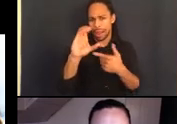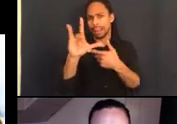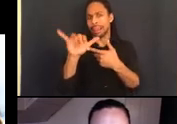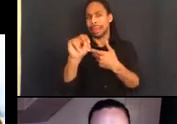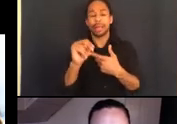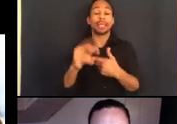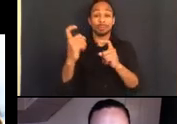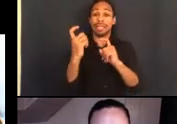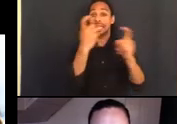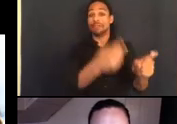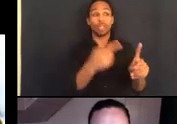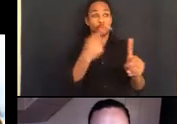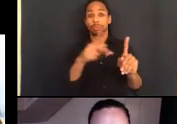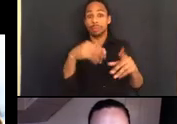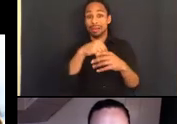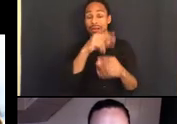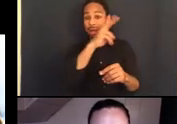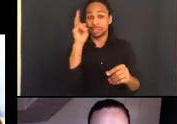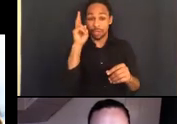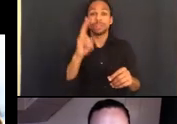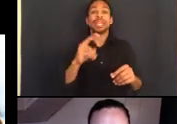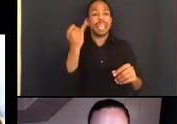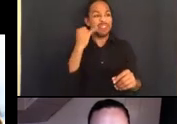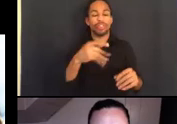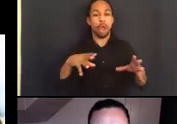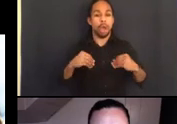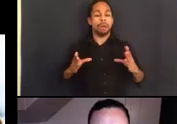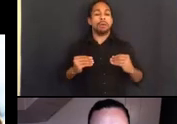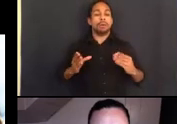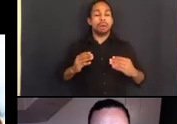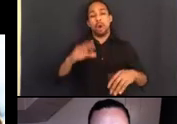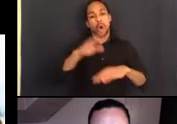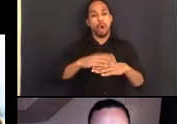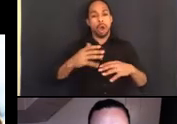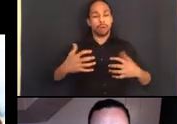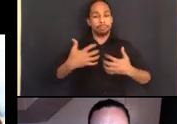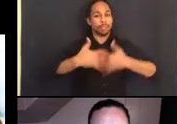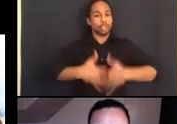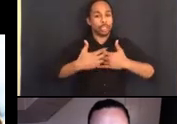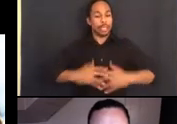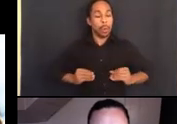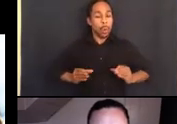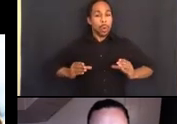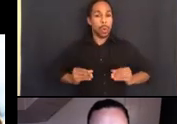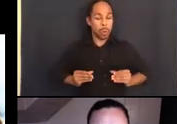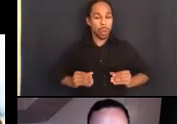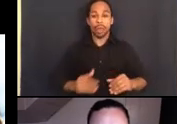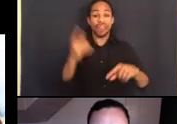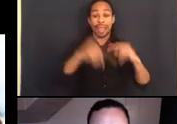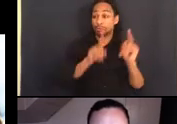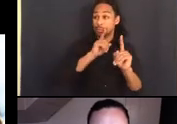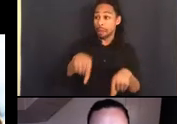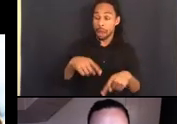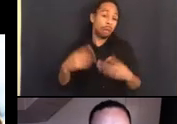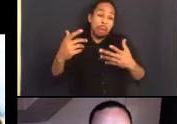often without family consent if people are on ventilation and can't consent on their own. And there are many populations for whom this is